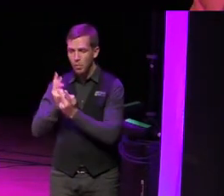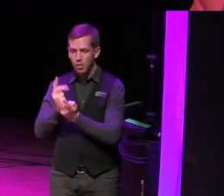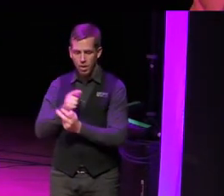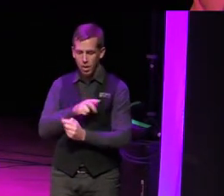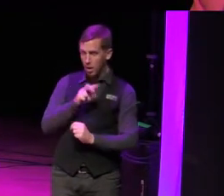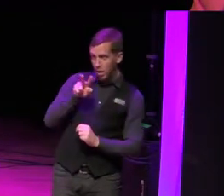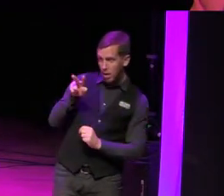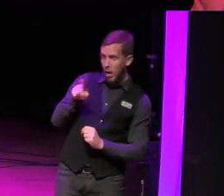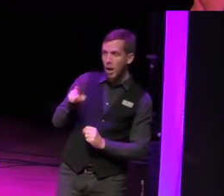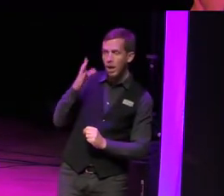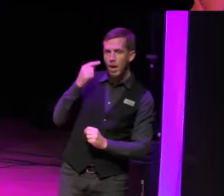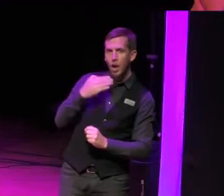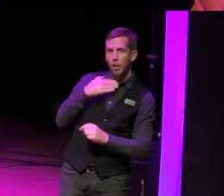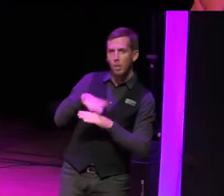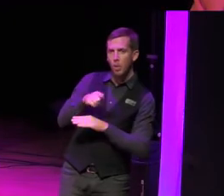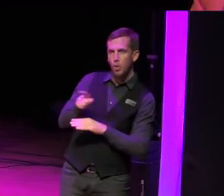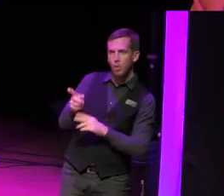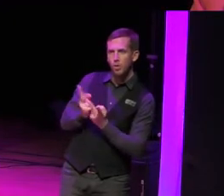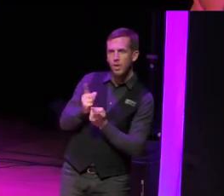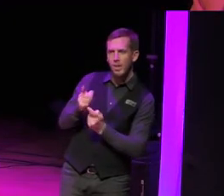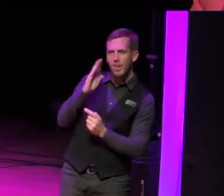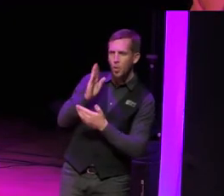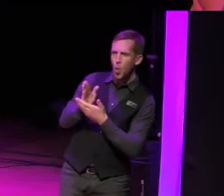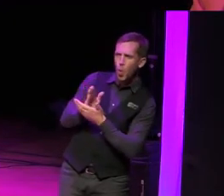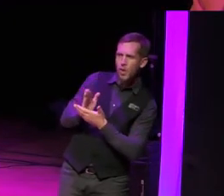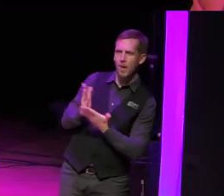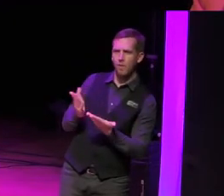expect a certain outcome and a certain behavior